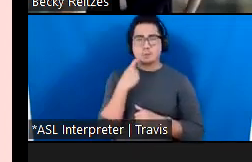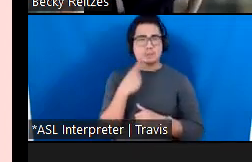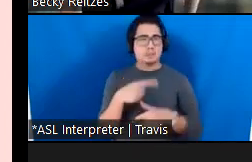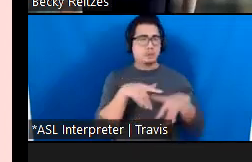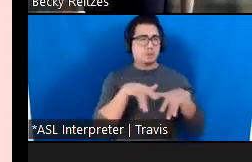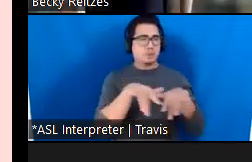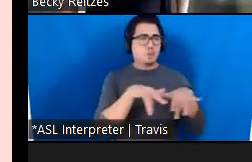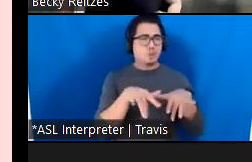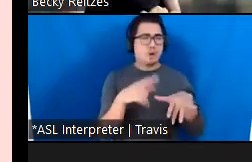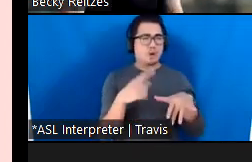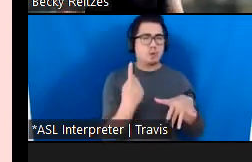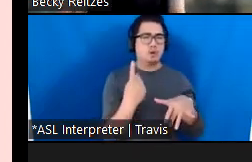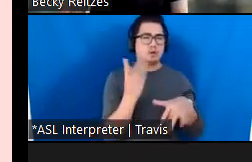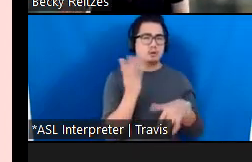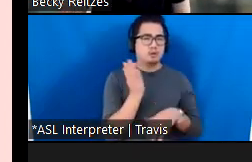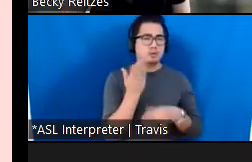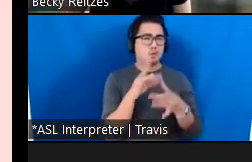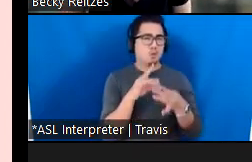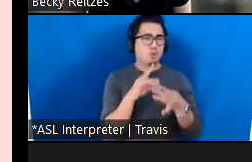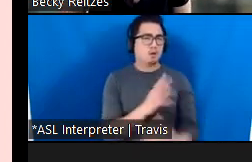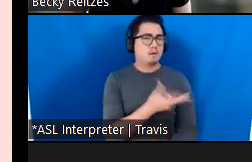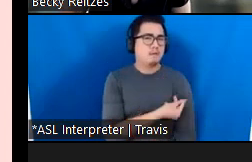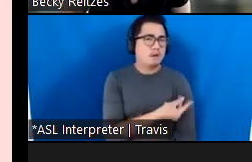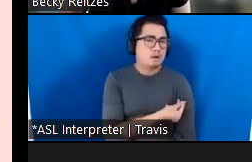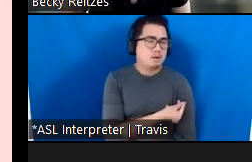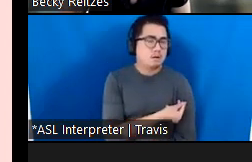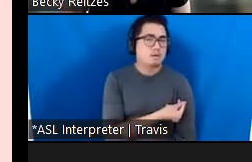series on vaccines, and it included